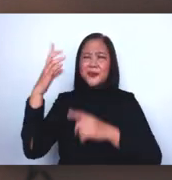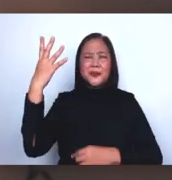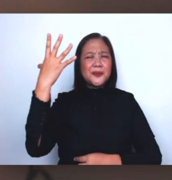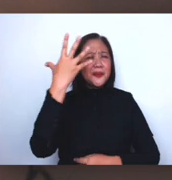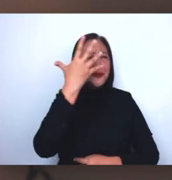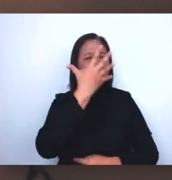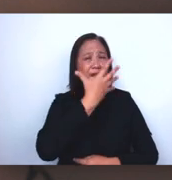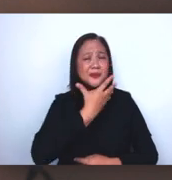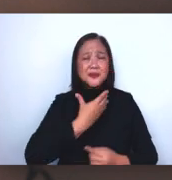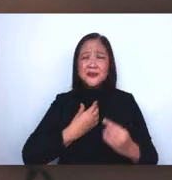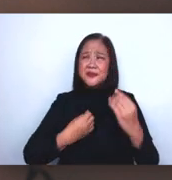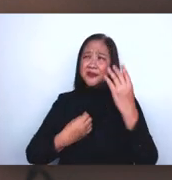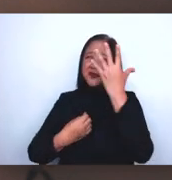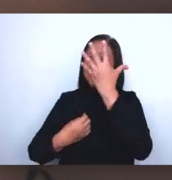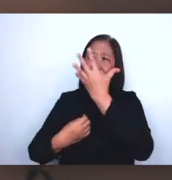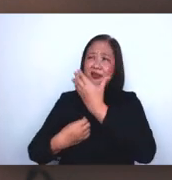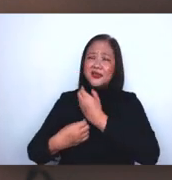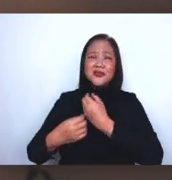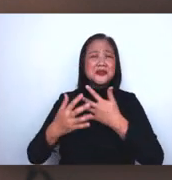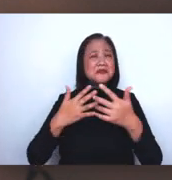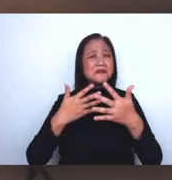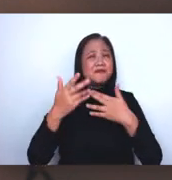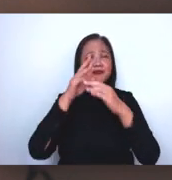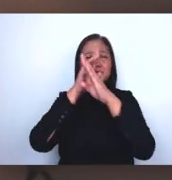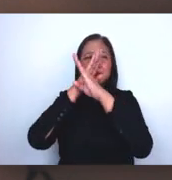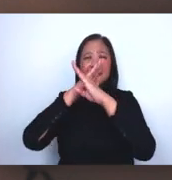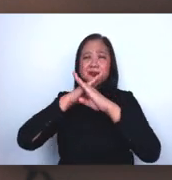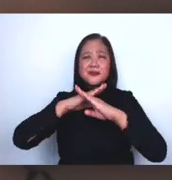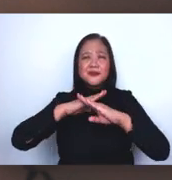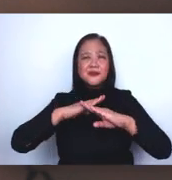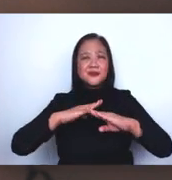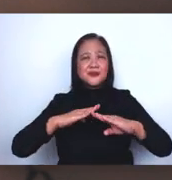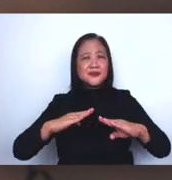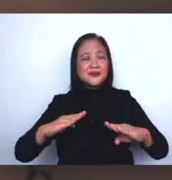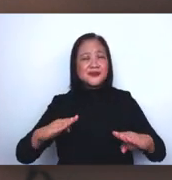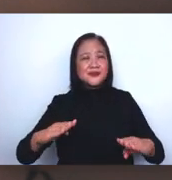beautiful in their silence.